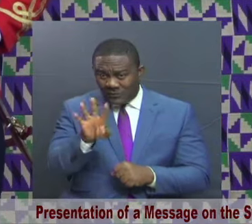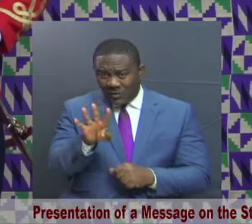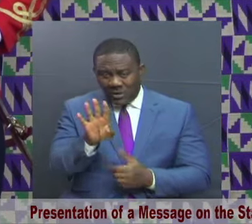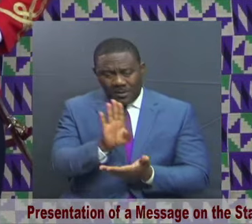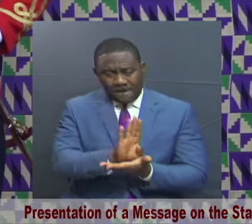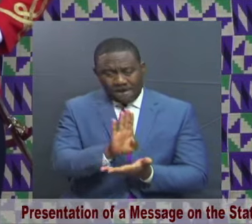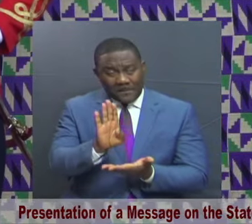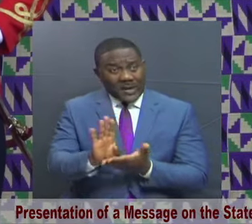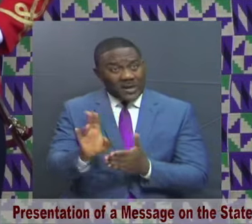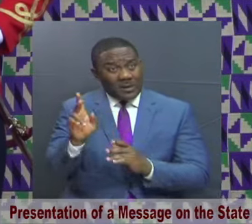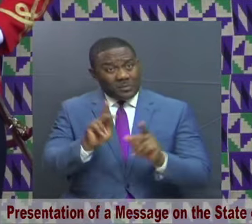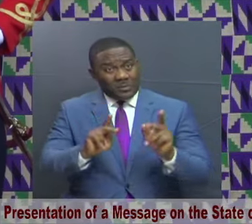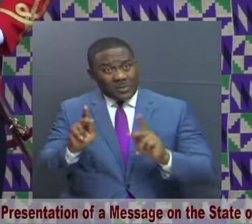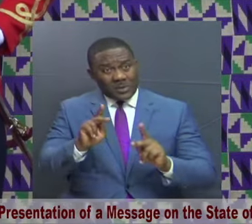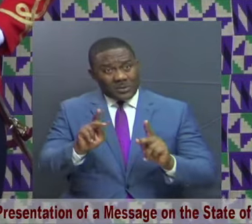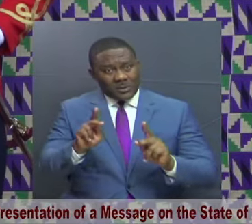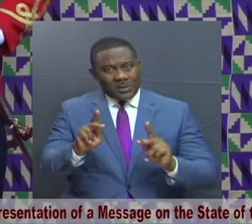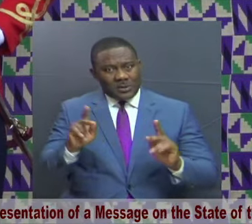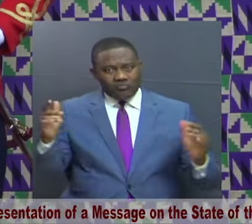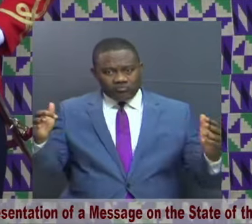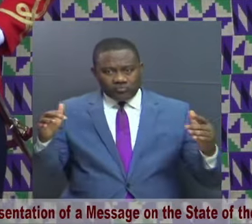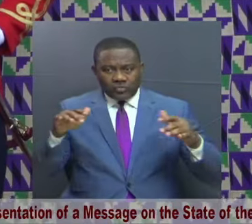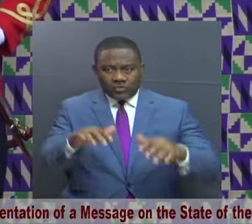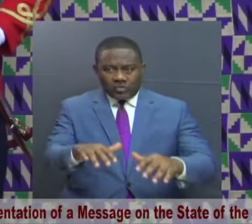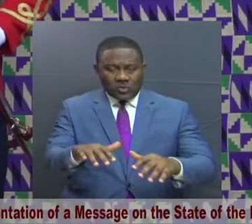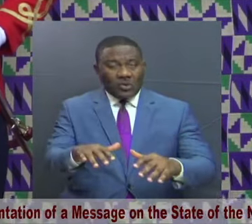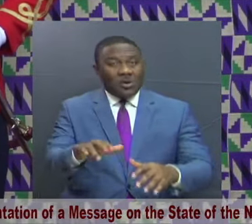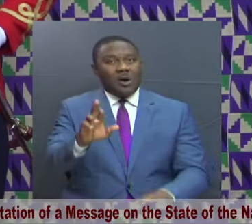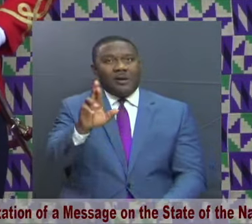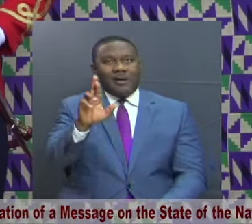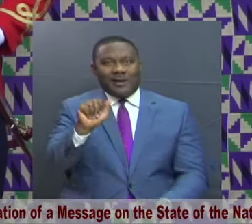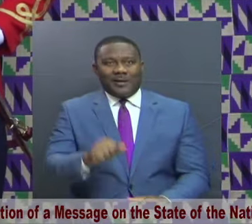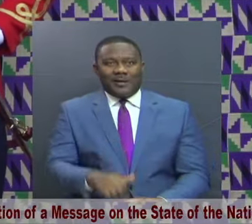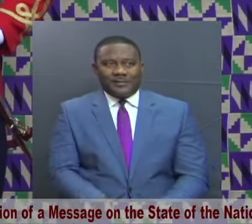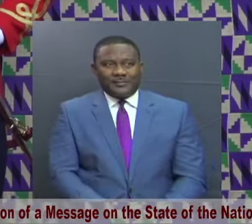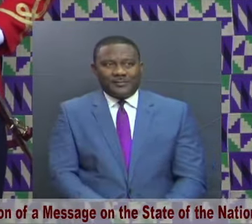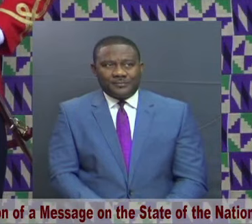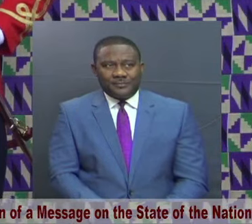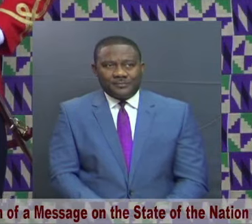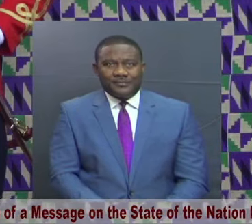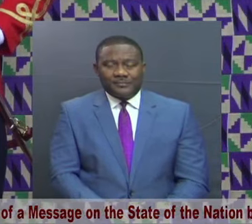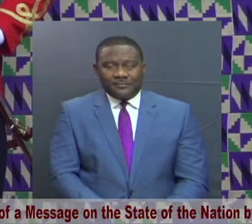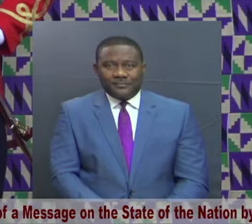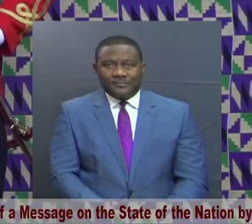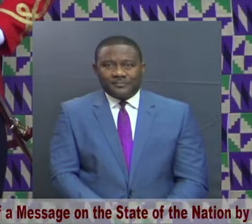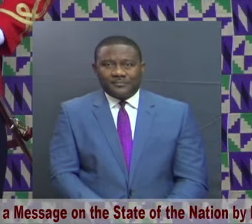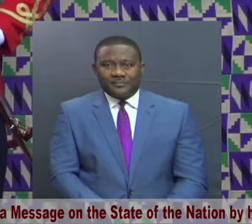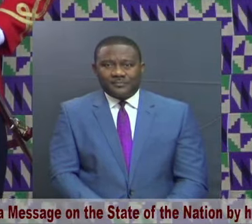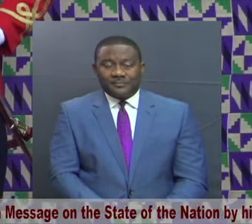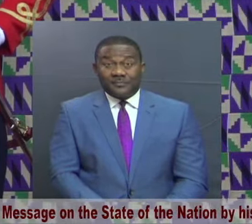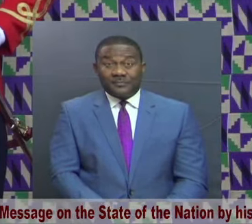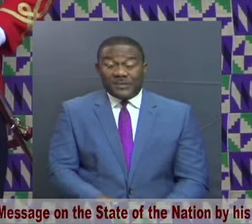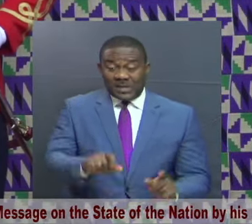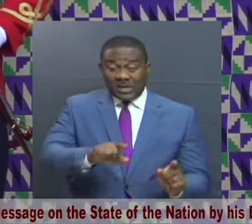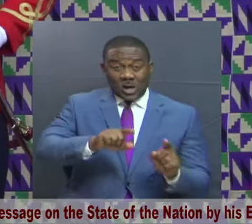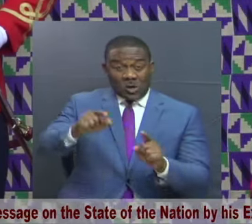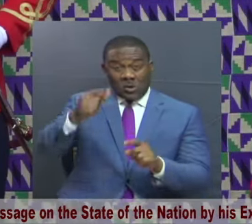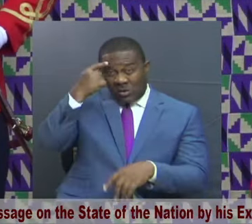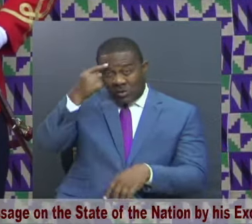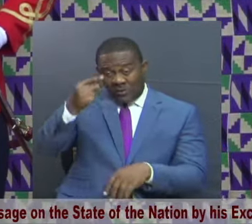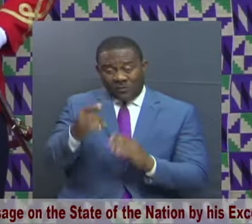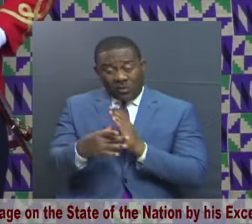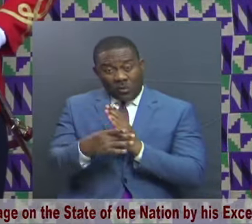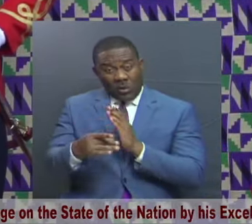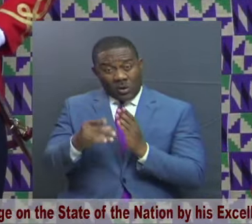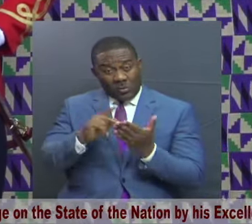people located in Acra speaker we have all heard about the gold for oil program